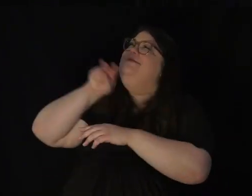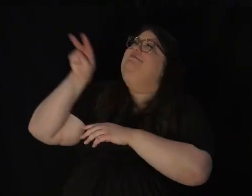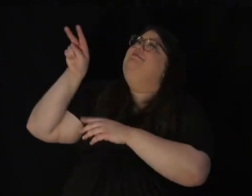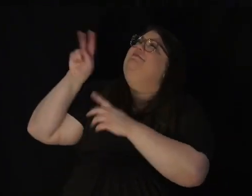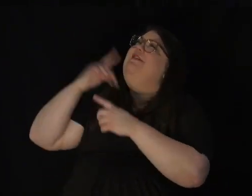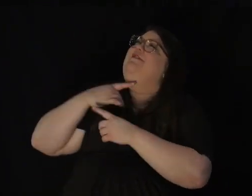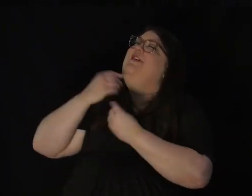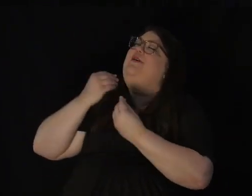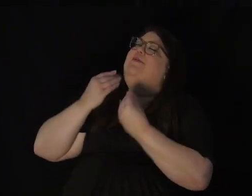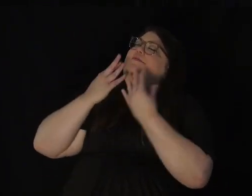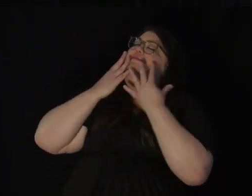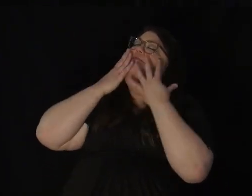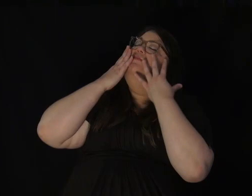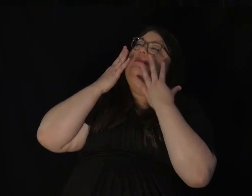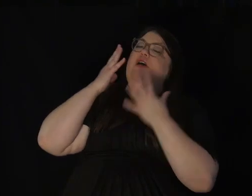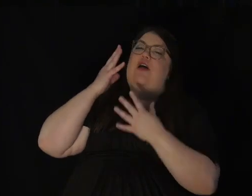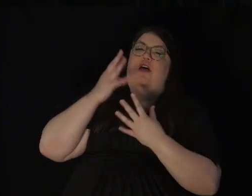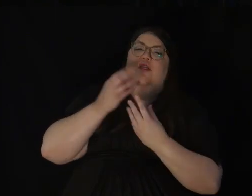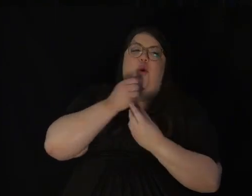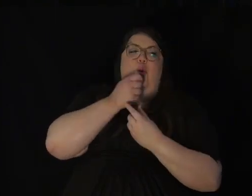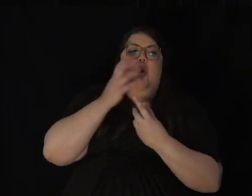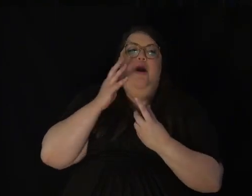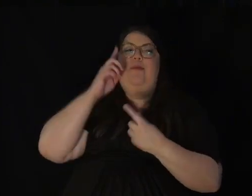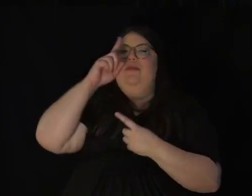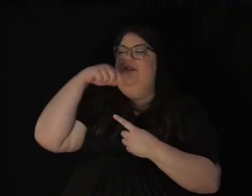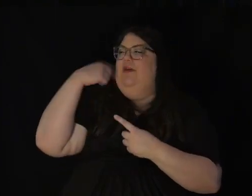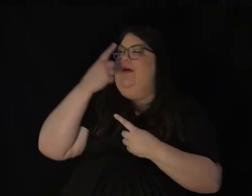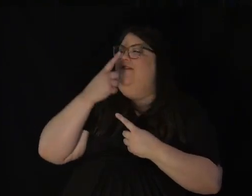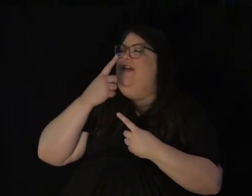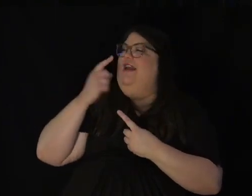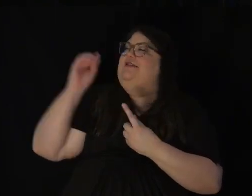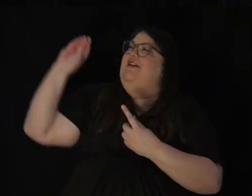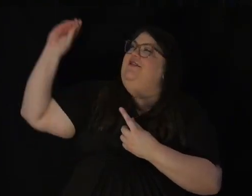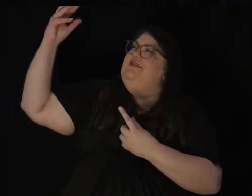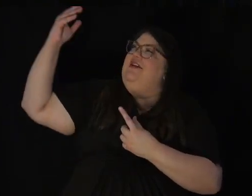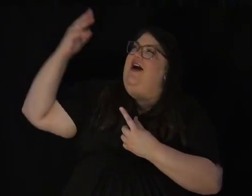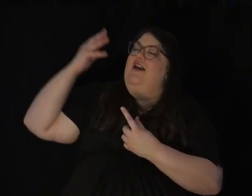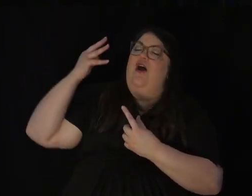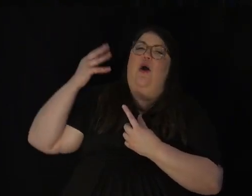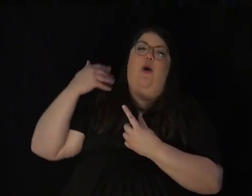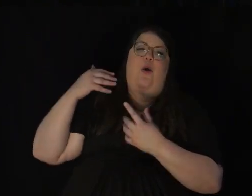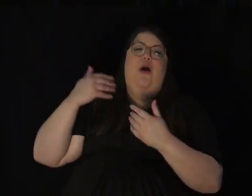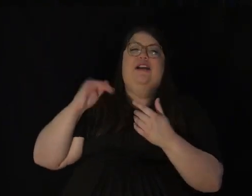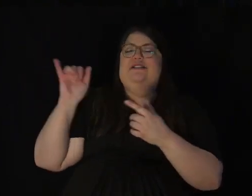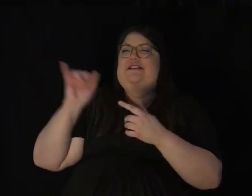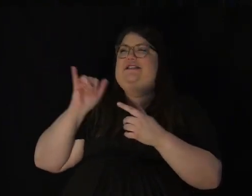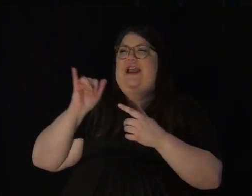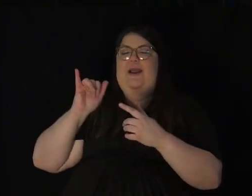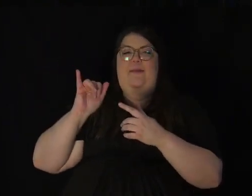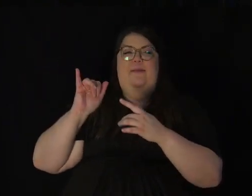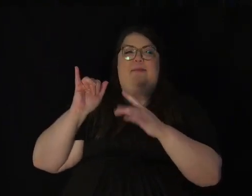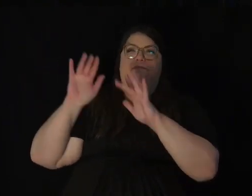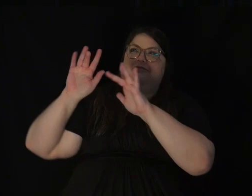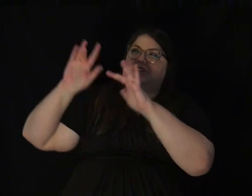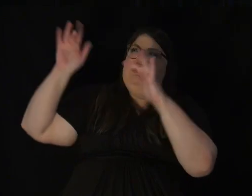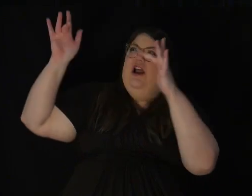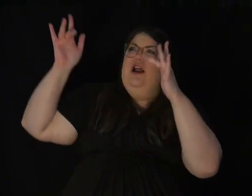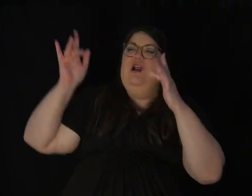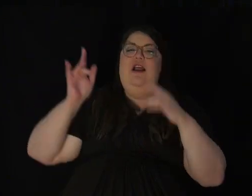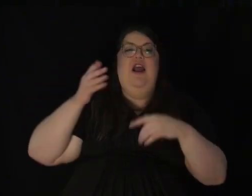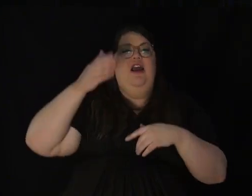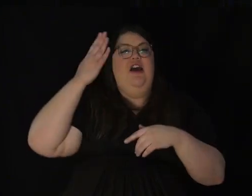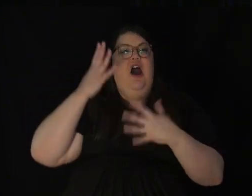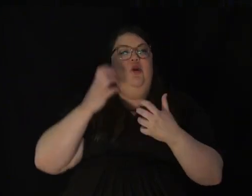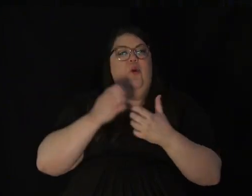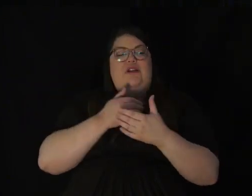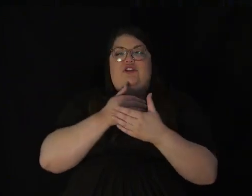warmth of the sun on my face. God desires a close relationship with you and